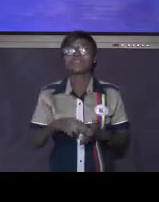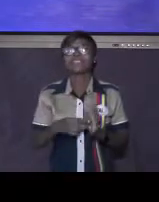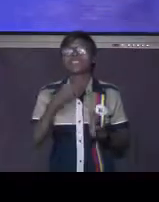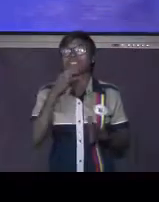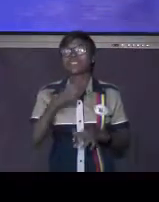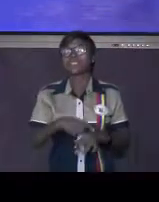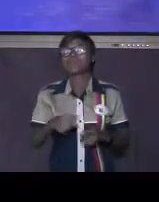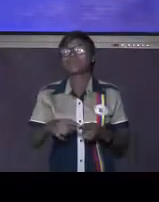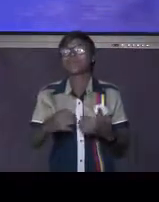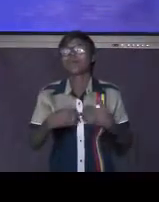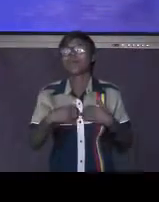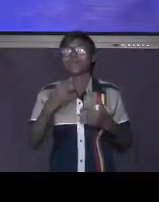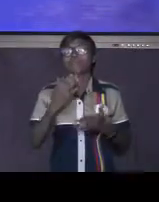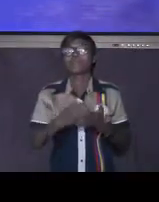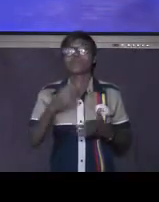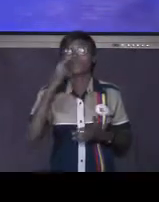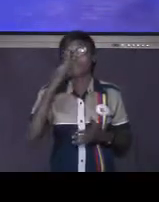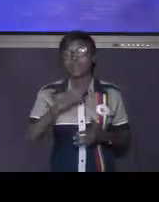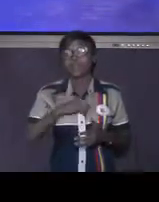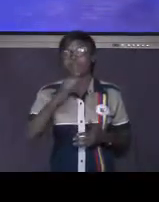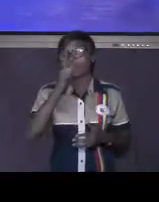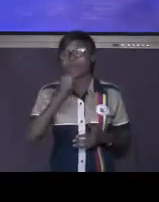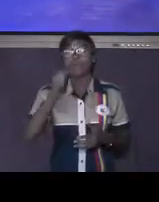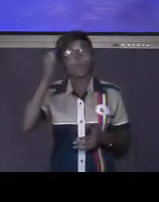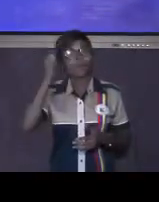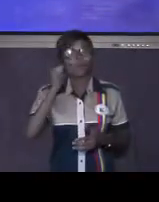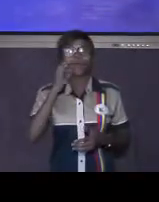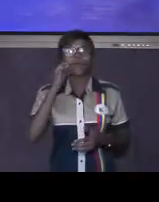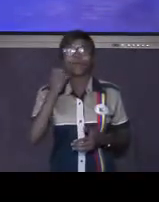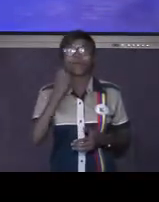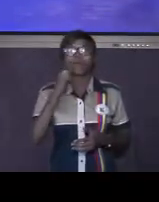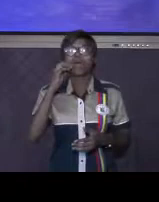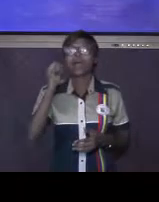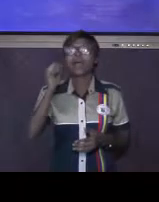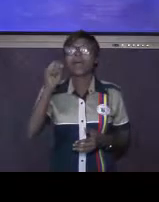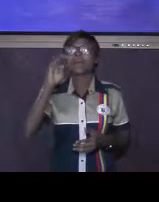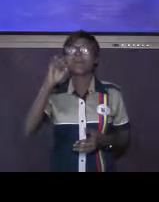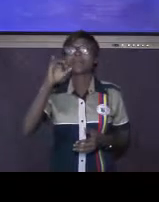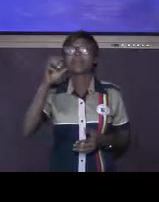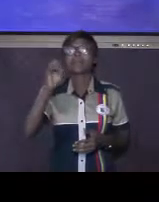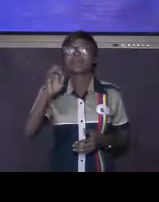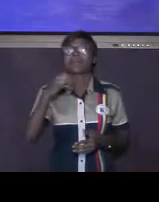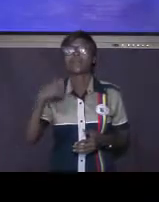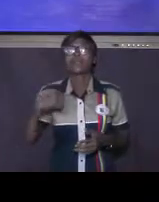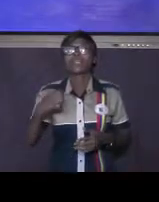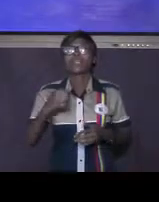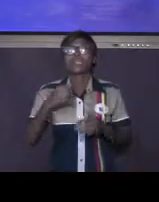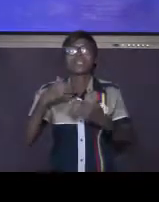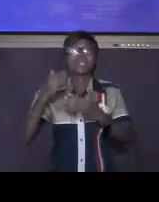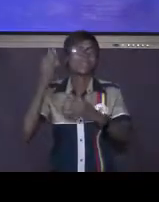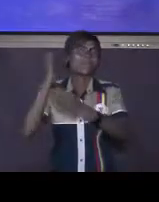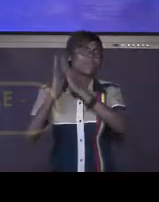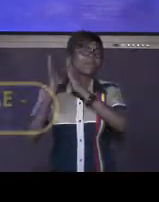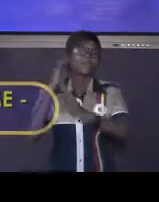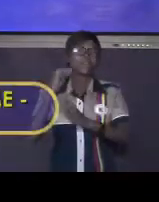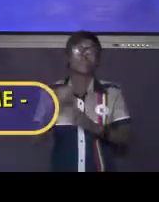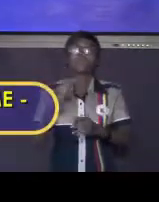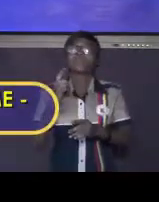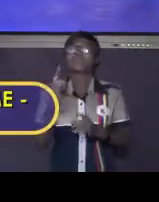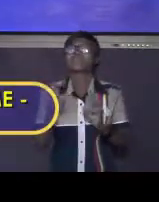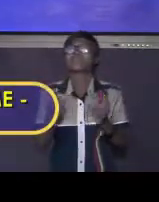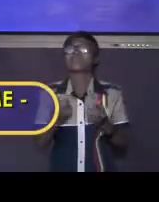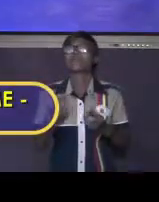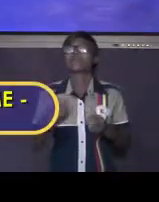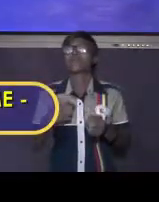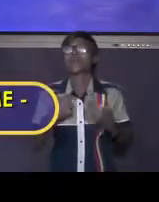is time to have some fun. I am Uncle Agbaje. In the last couple of lessons, we have been exploring the idea of area, which